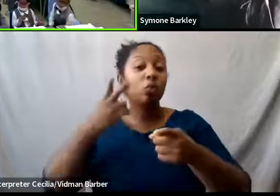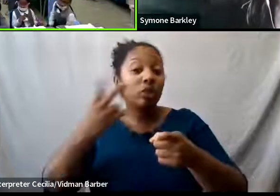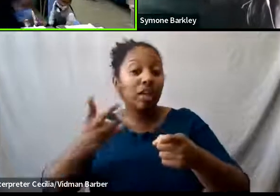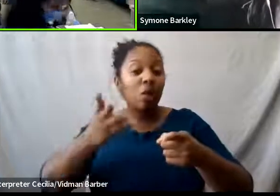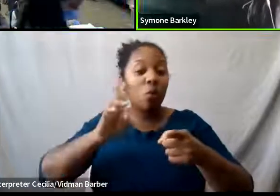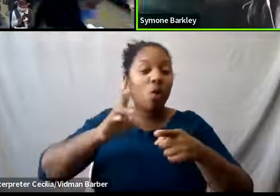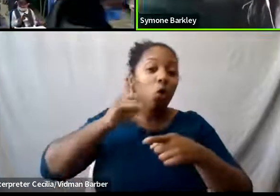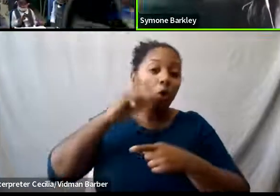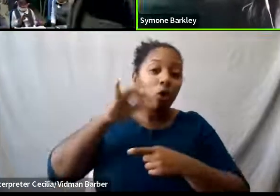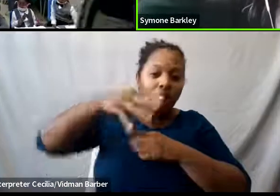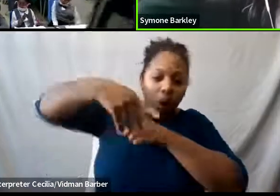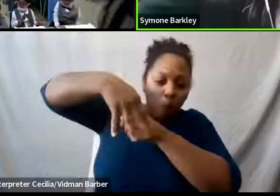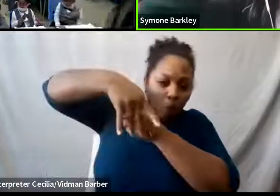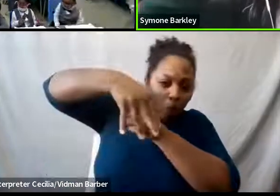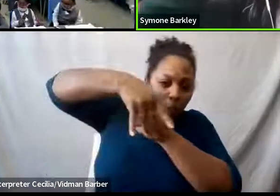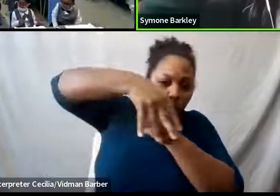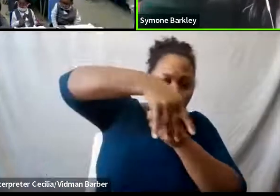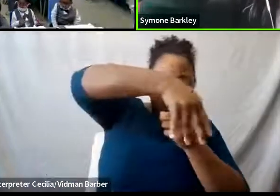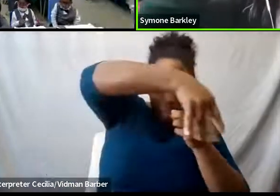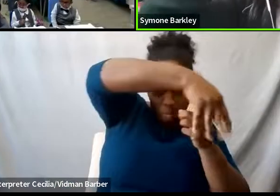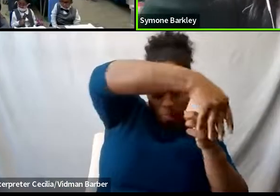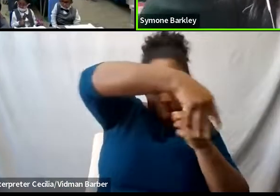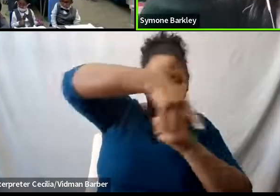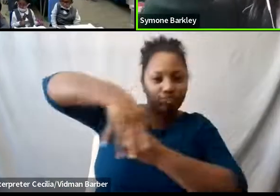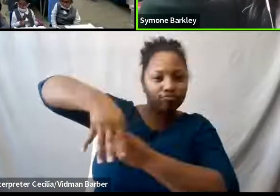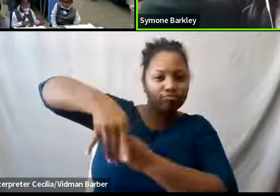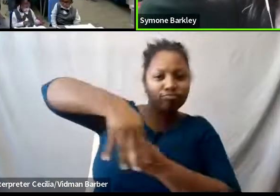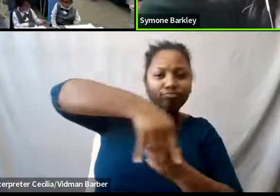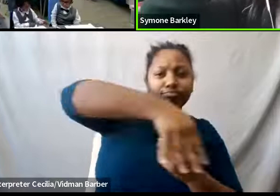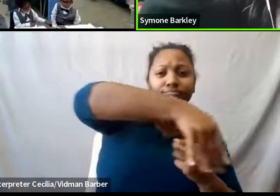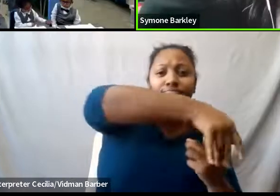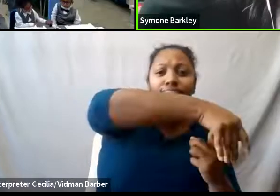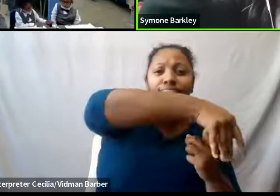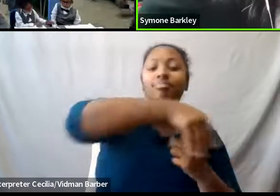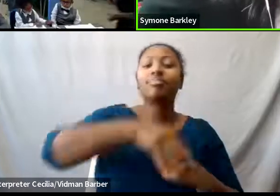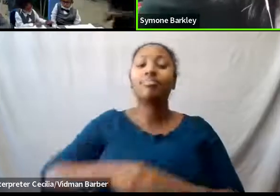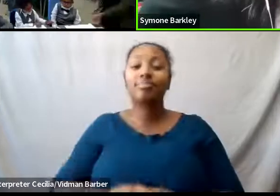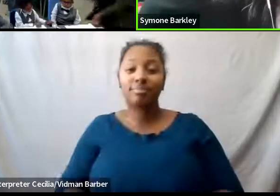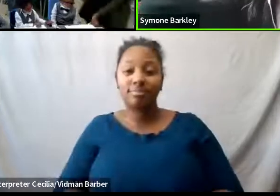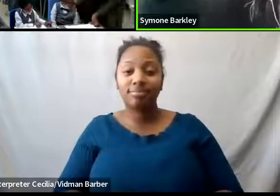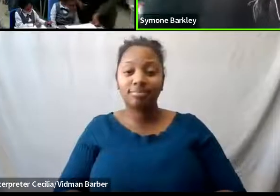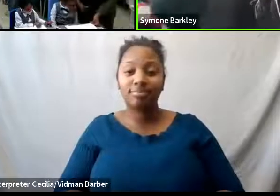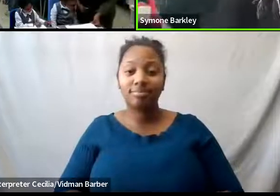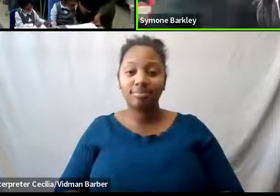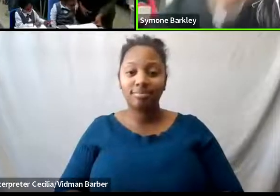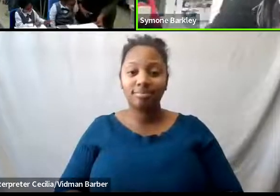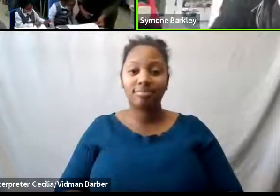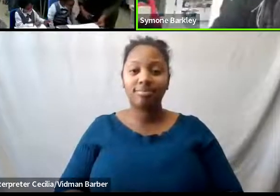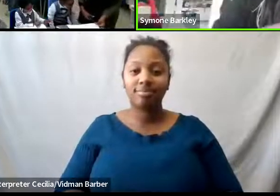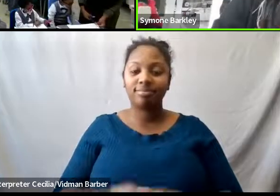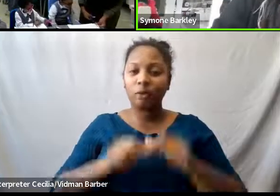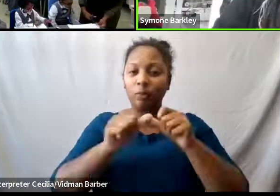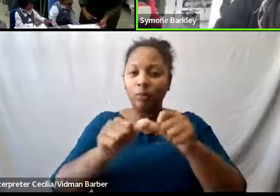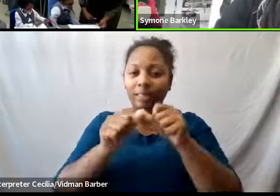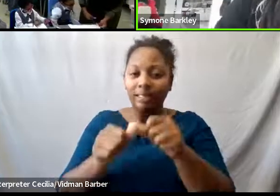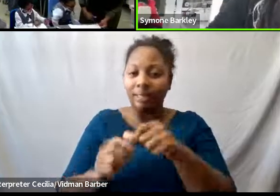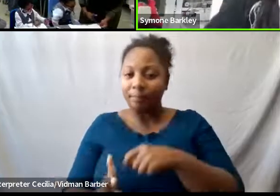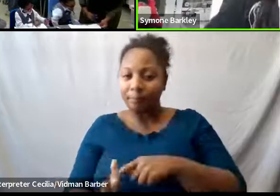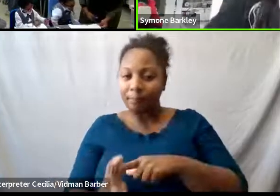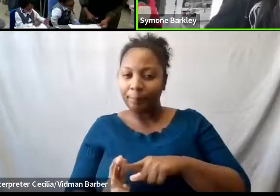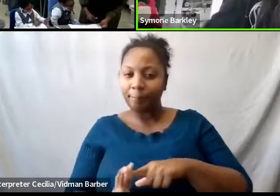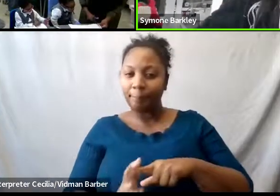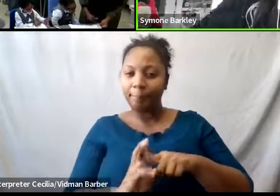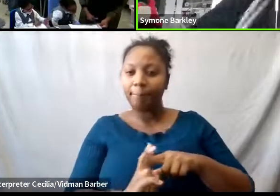that? Like it's gonna look like you have slits across the bottom of your shirt. Okay? So keep going all the